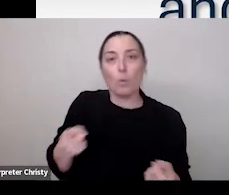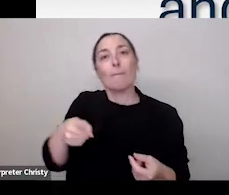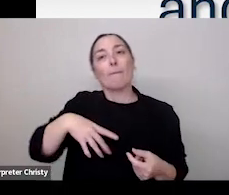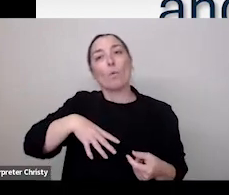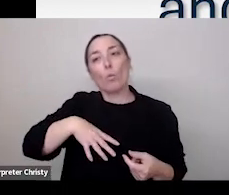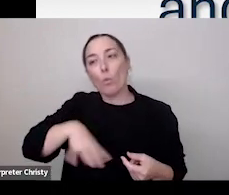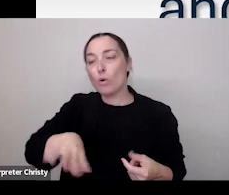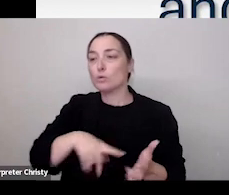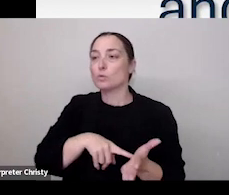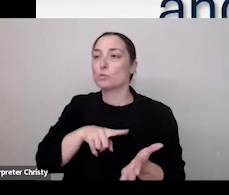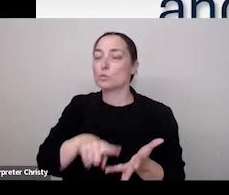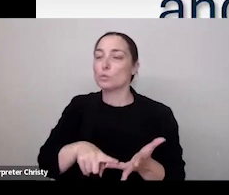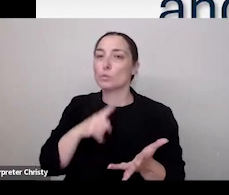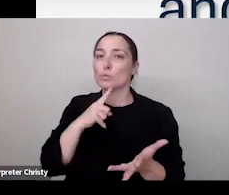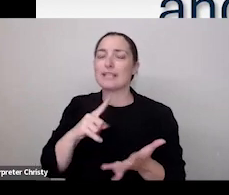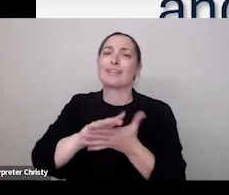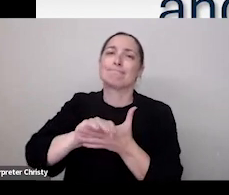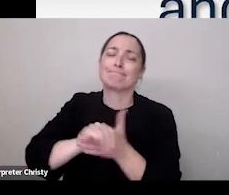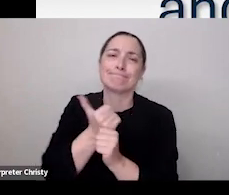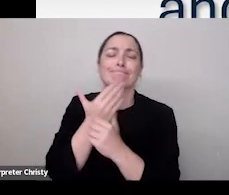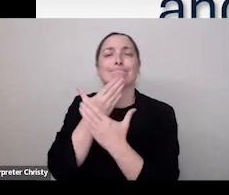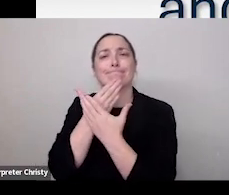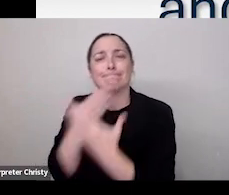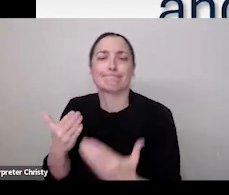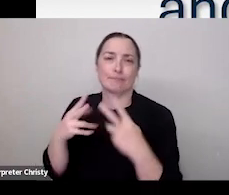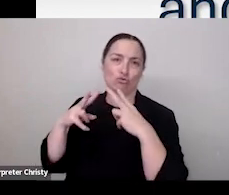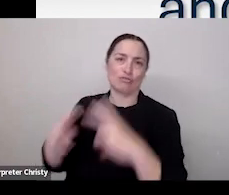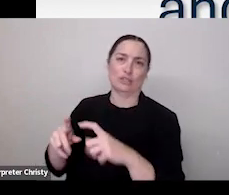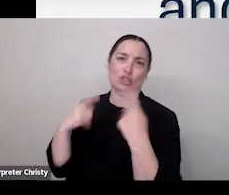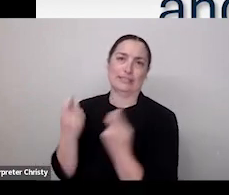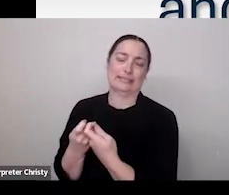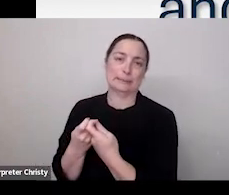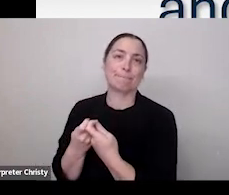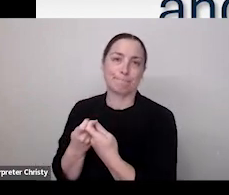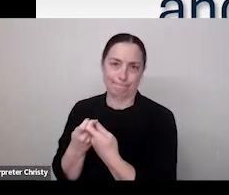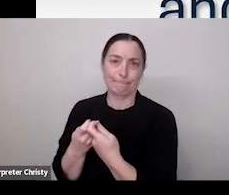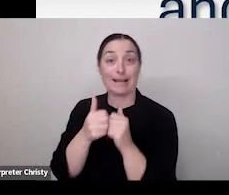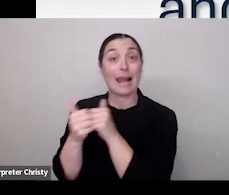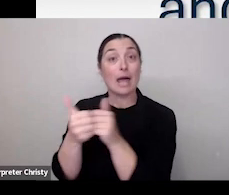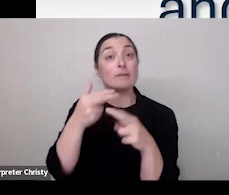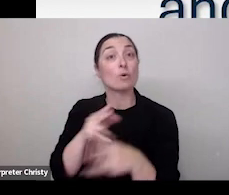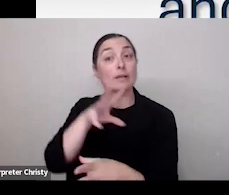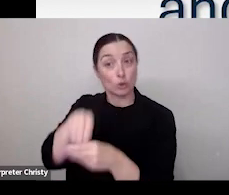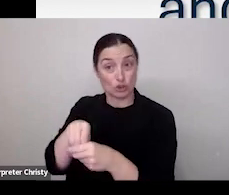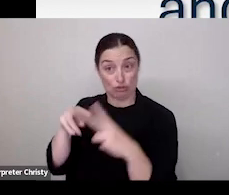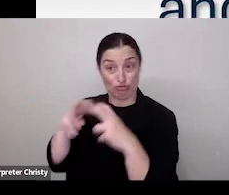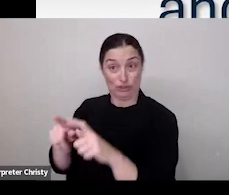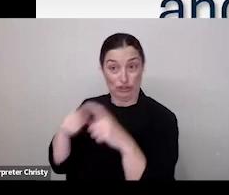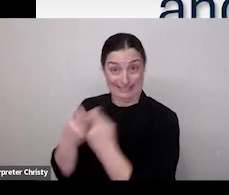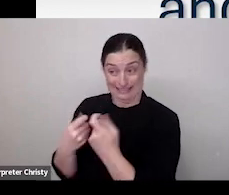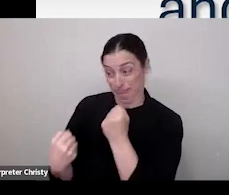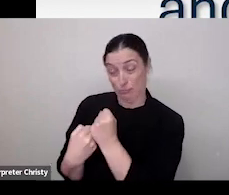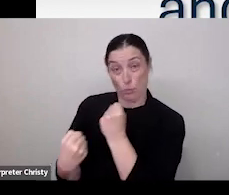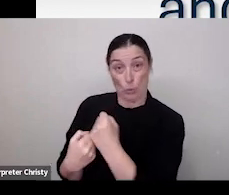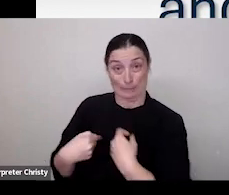really extend my appreciation to the research team. The research team at Collaborating for Inclusion that supports me in everything that I do